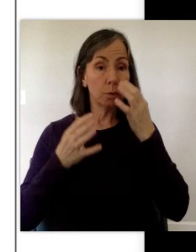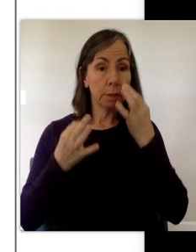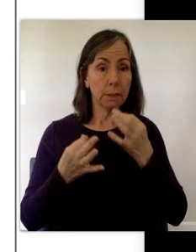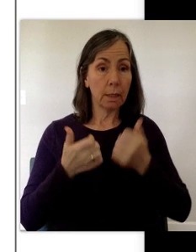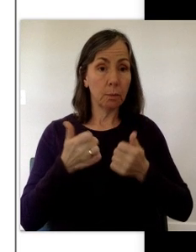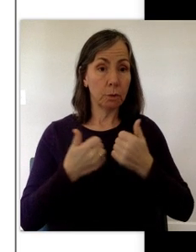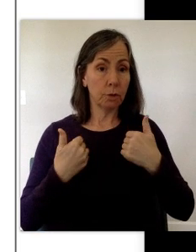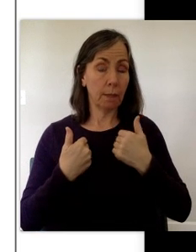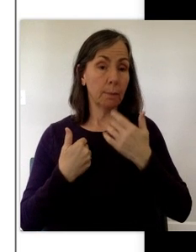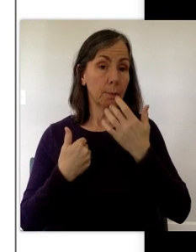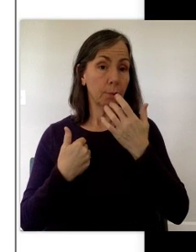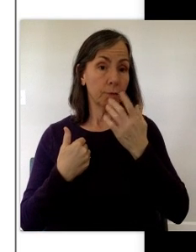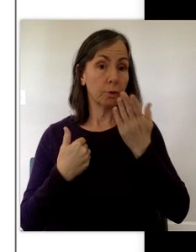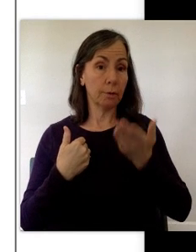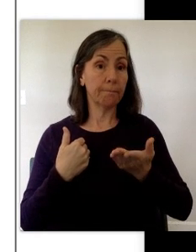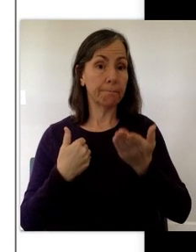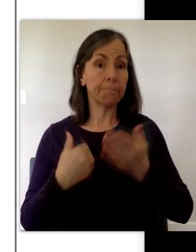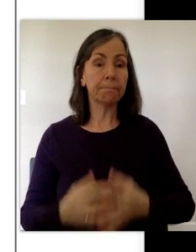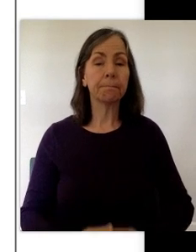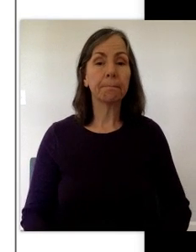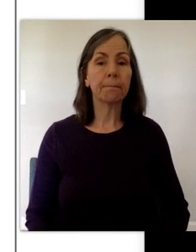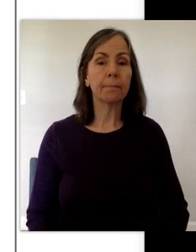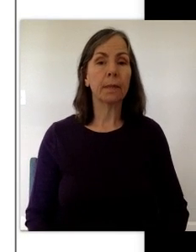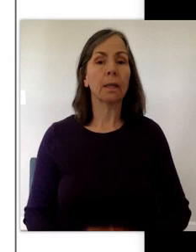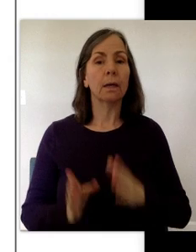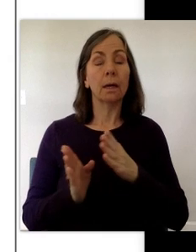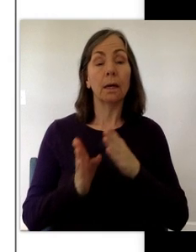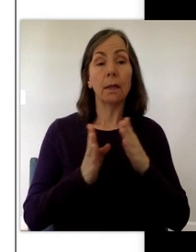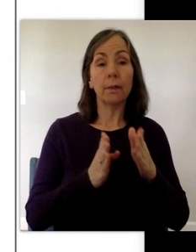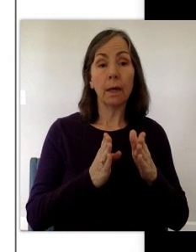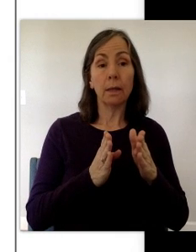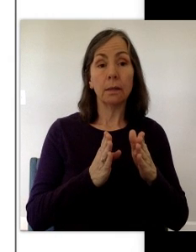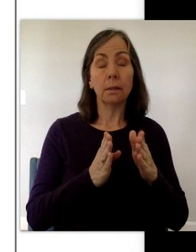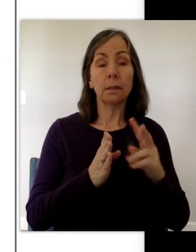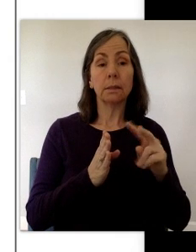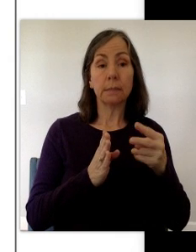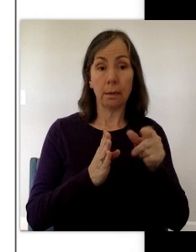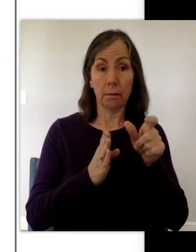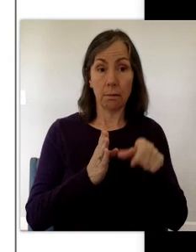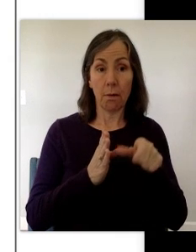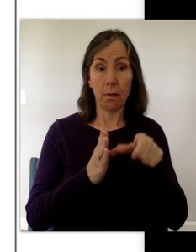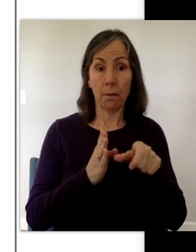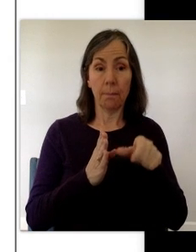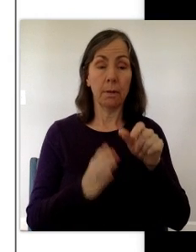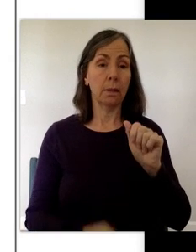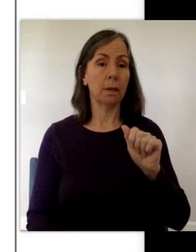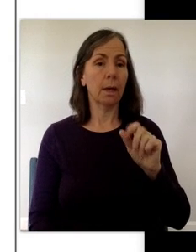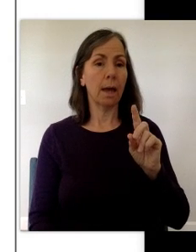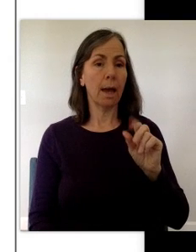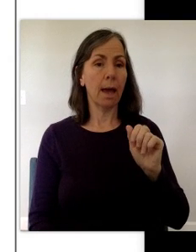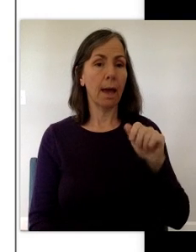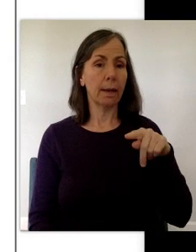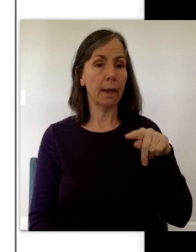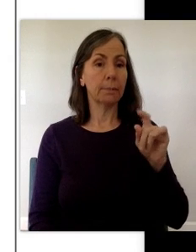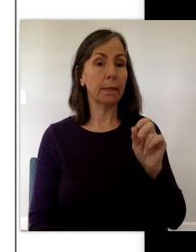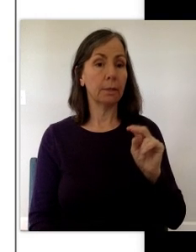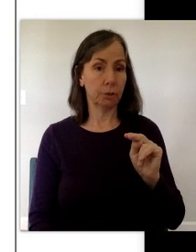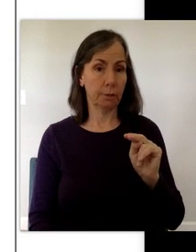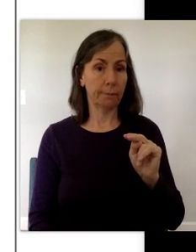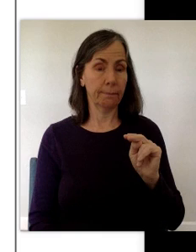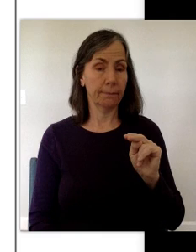your organism and then write down what the adaptation is for your organism. For the